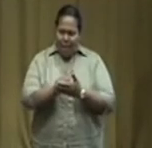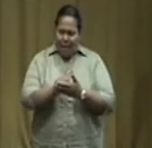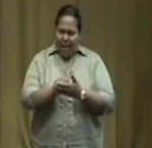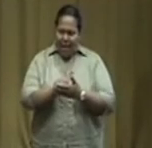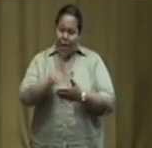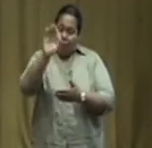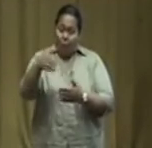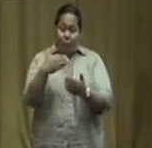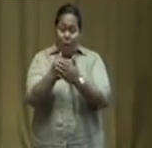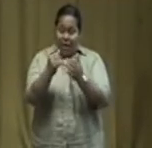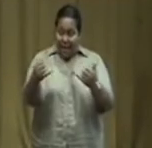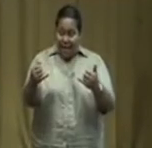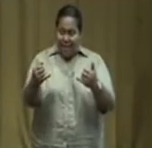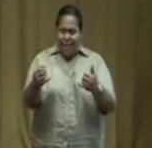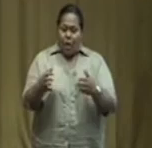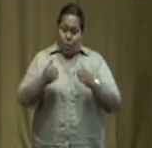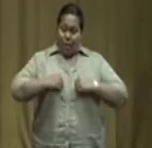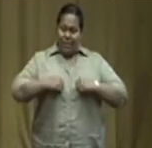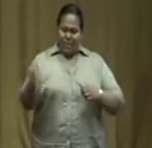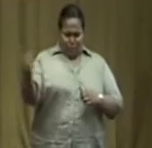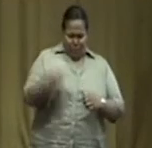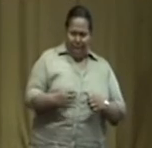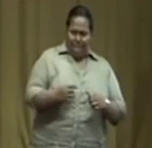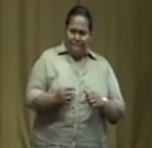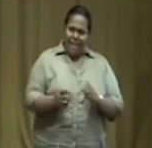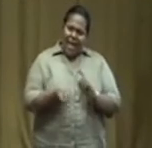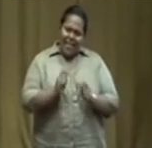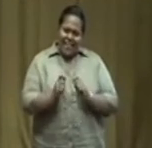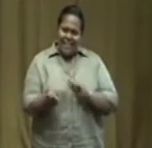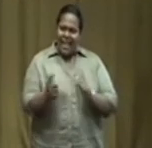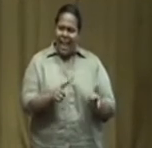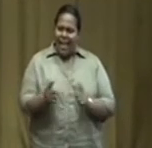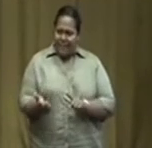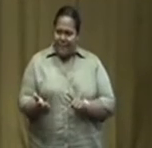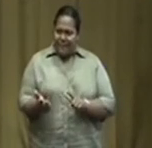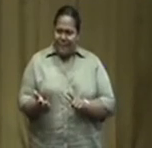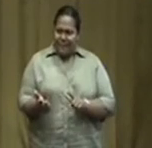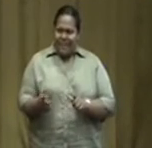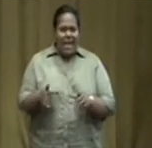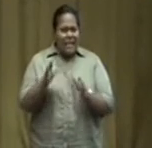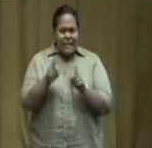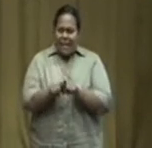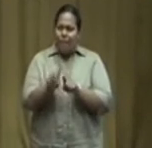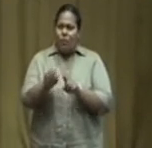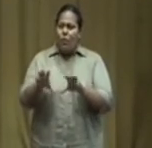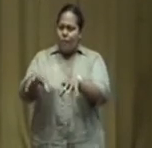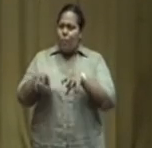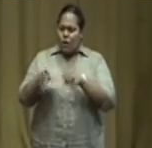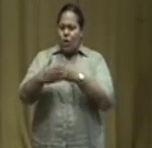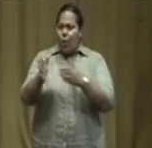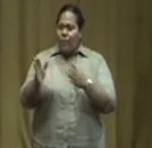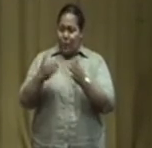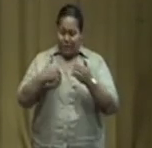open distance learning community has served well. I mean, you would also be familiar with the British Open University's virtual lab kits,